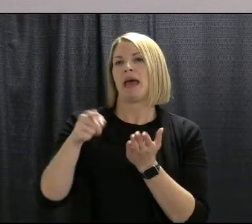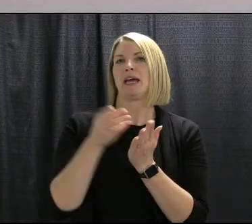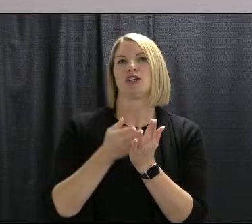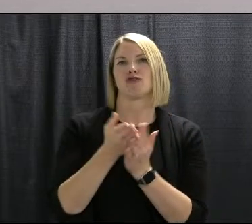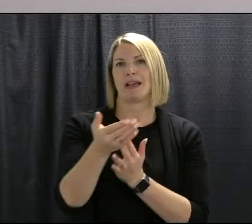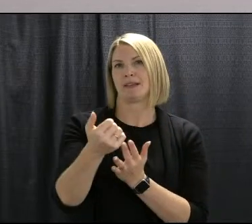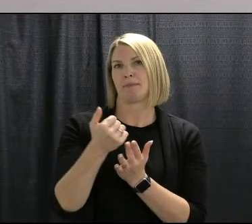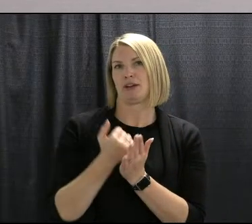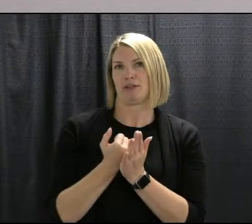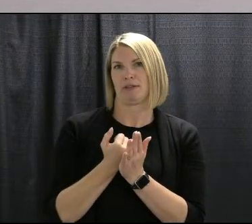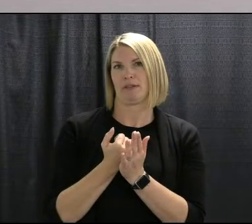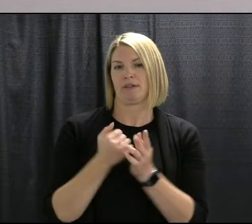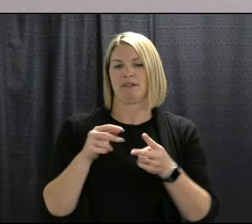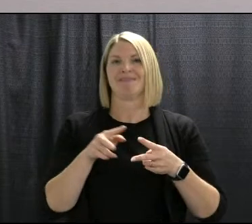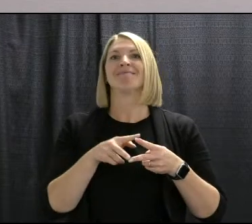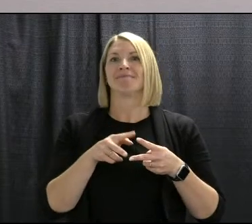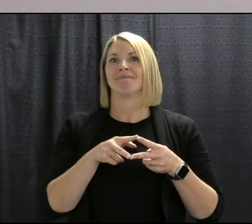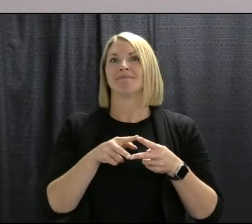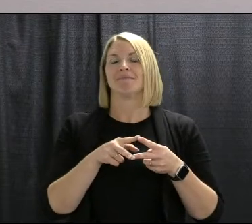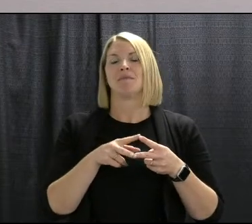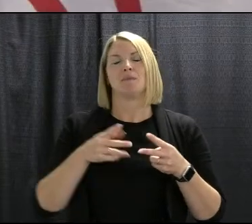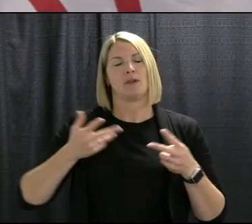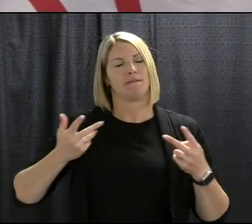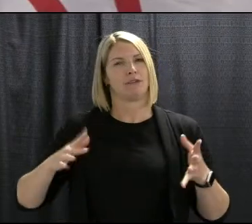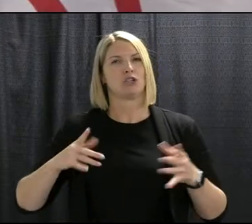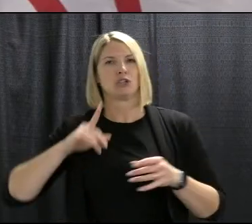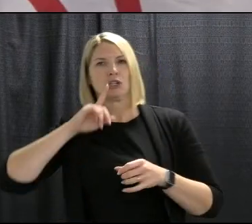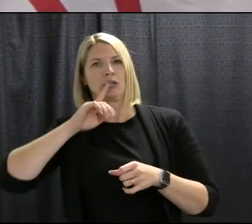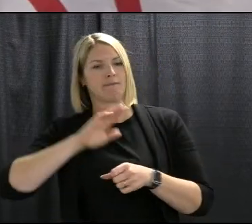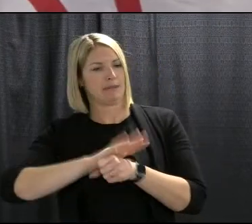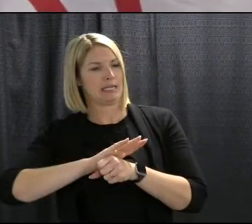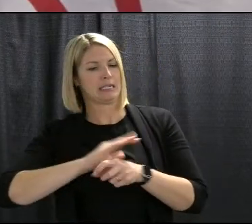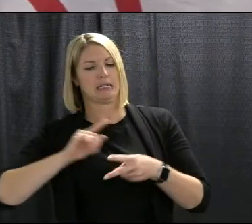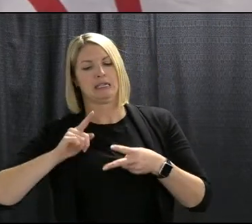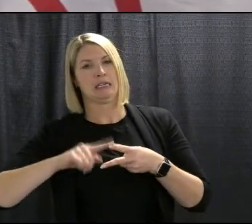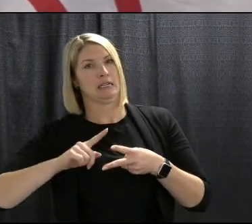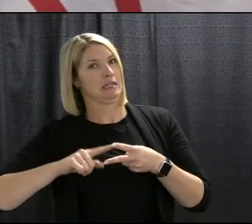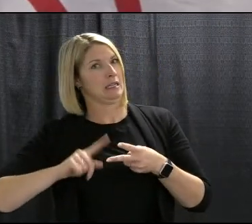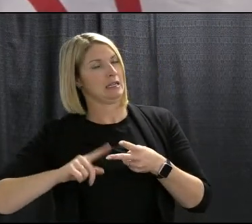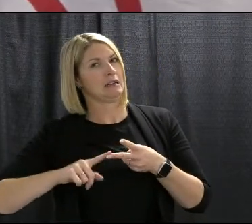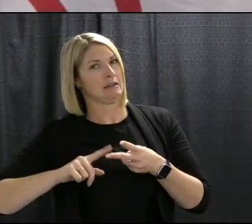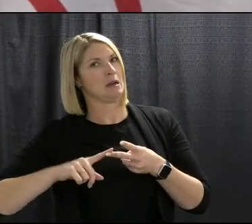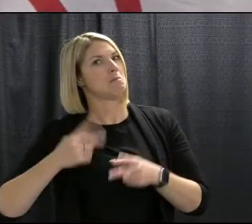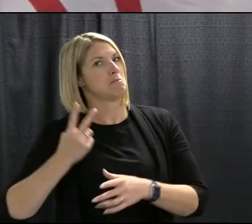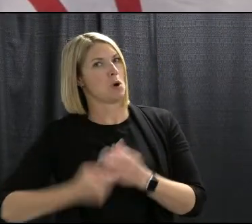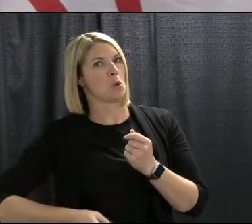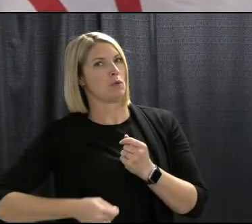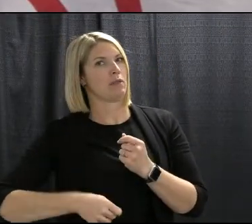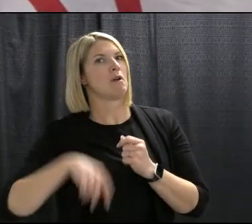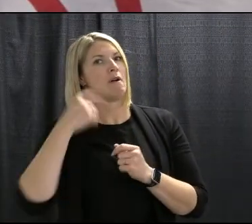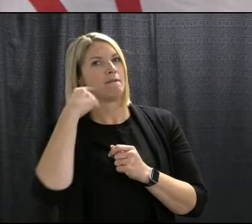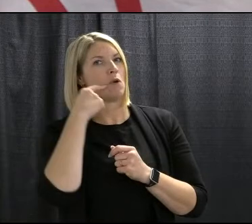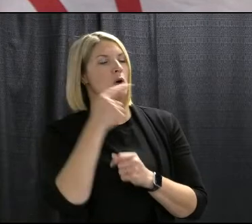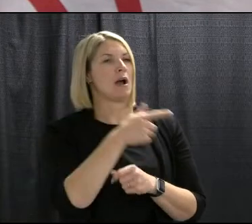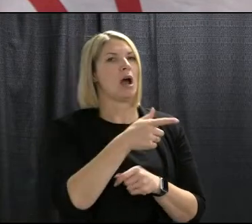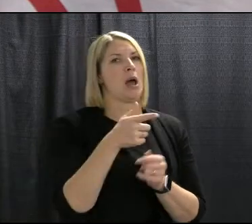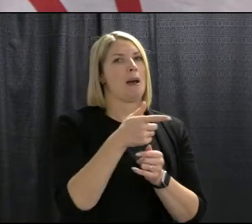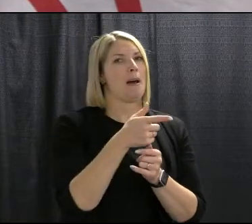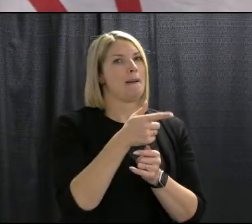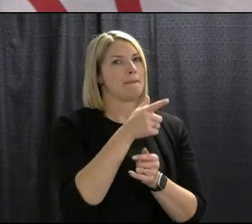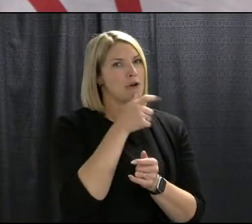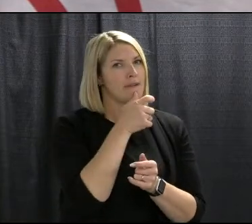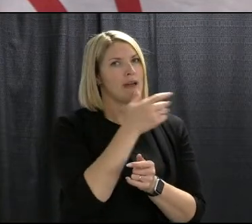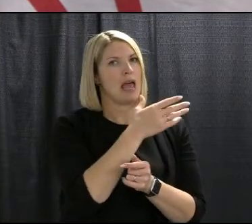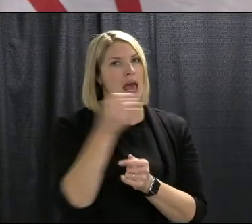my colleagues have said, and our government is committed to implementing pay equity legislation within the private sector after the consultation